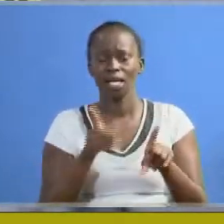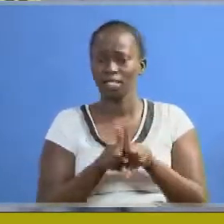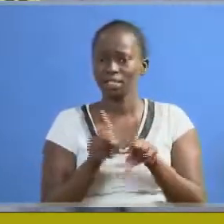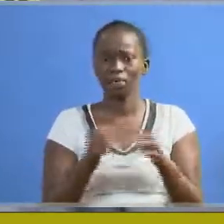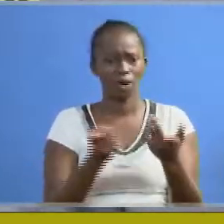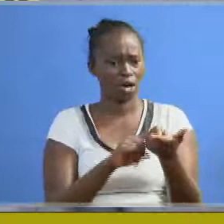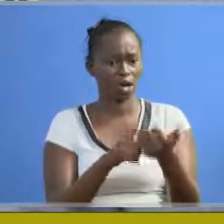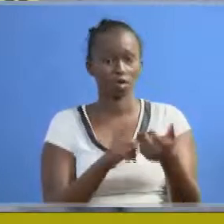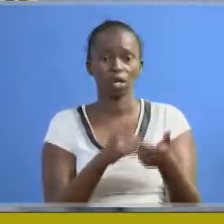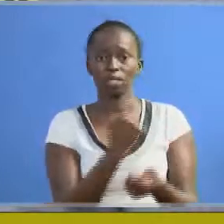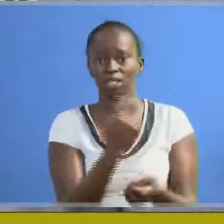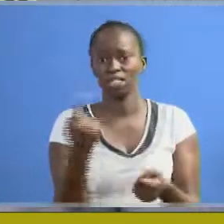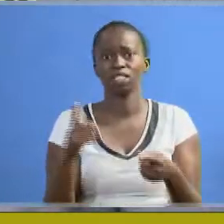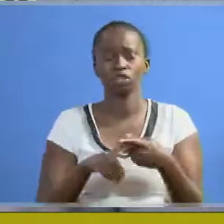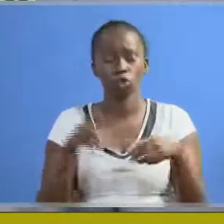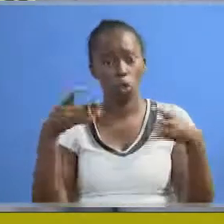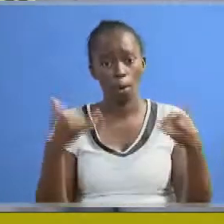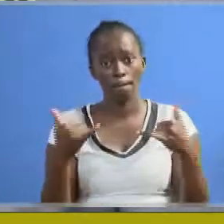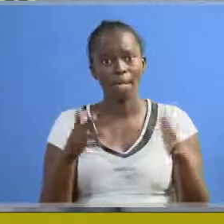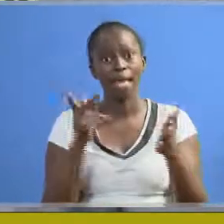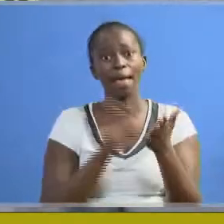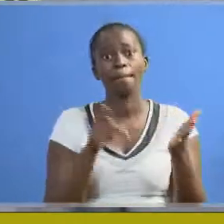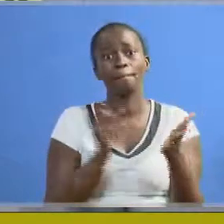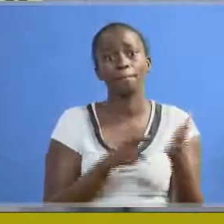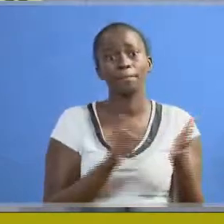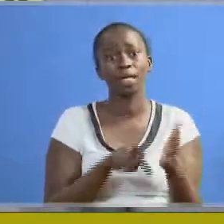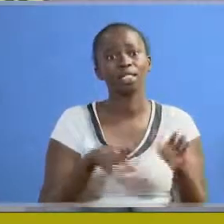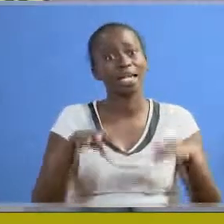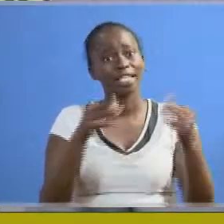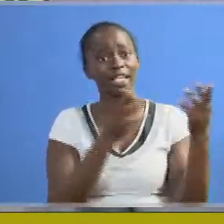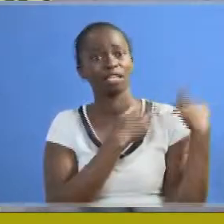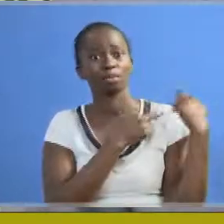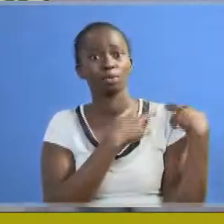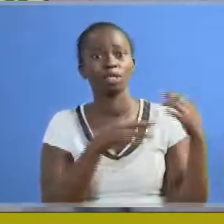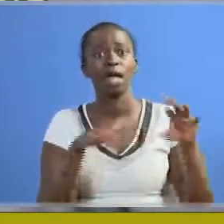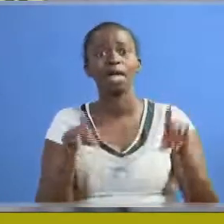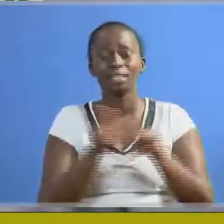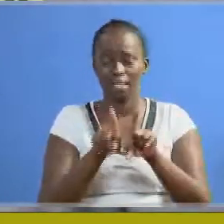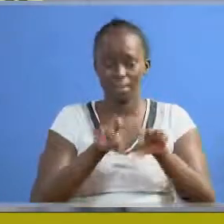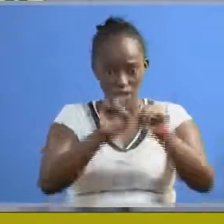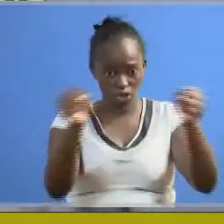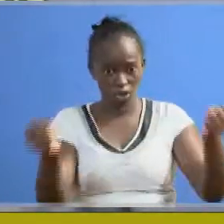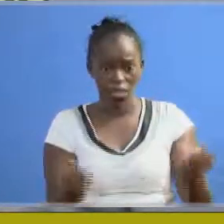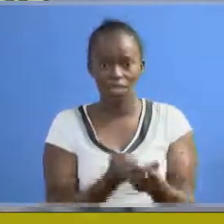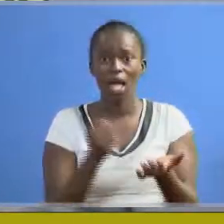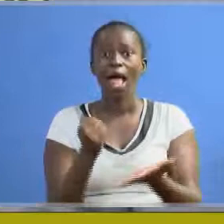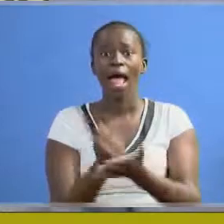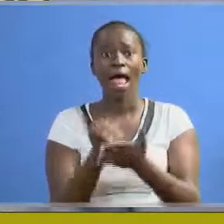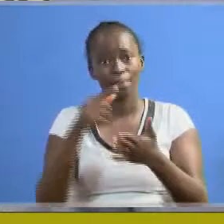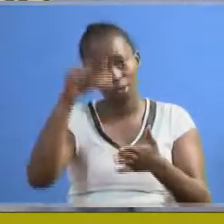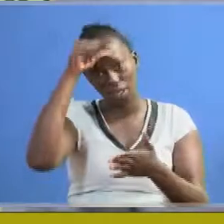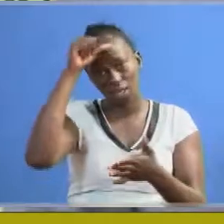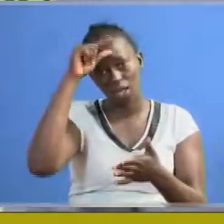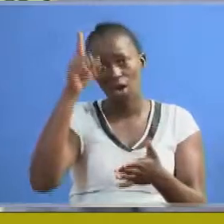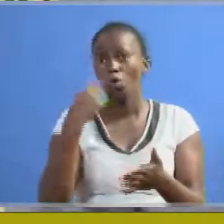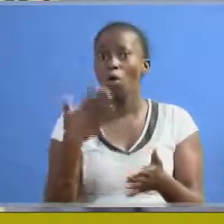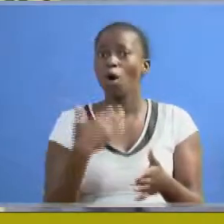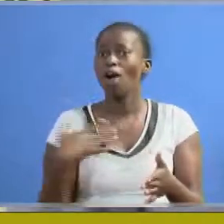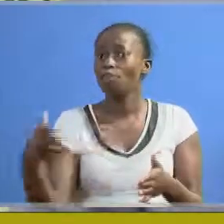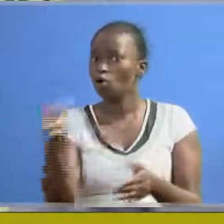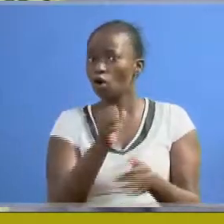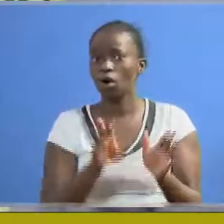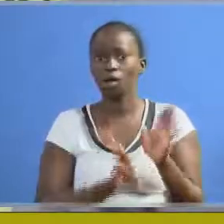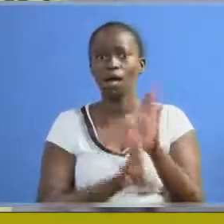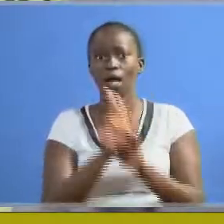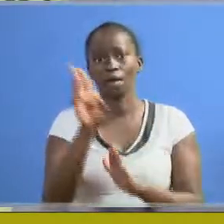each one of us to play our part in reintegration of these members in society to help our government, who has now owned up to